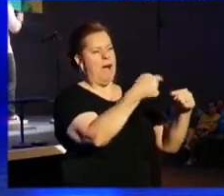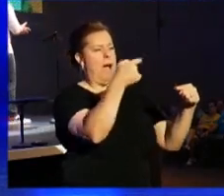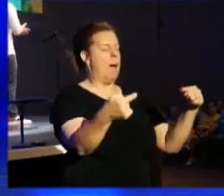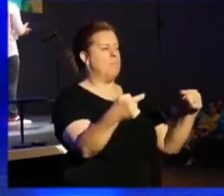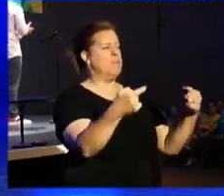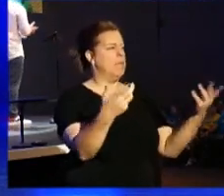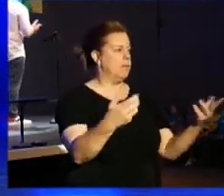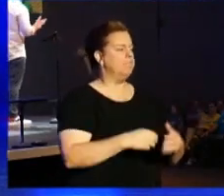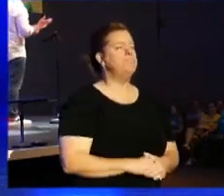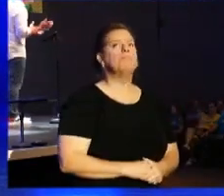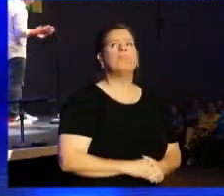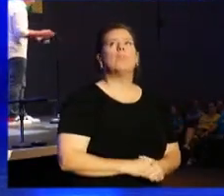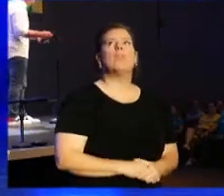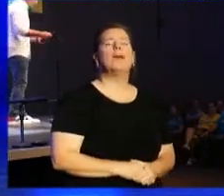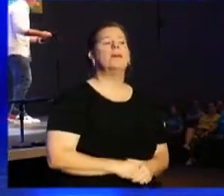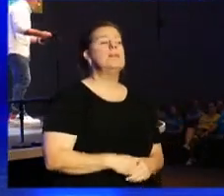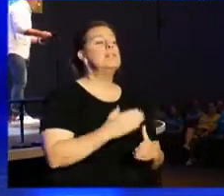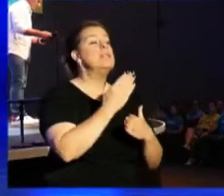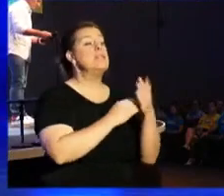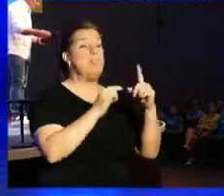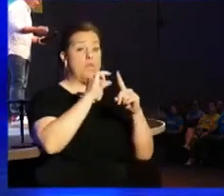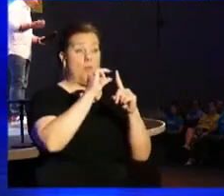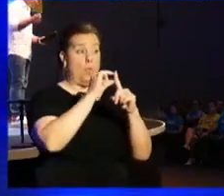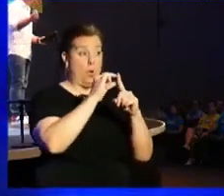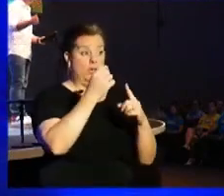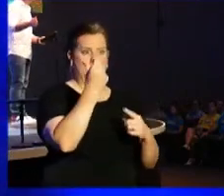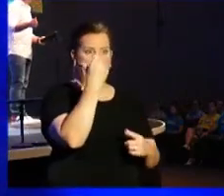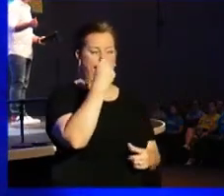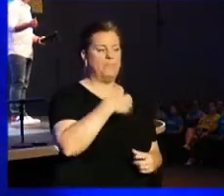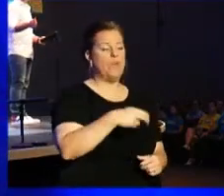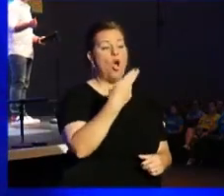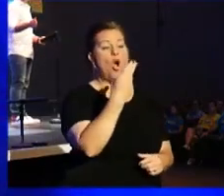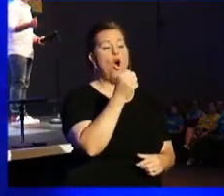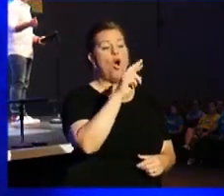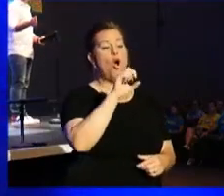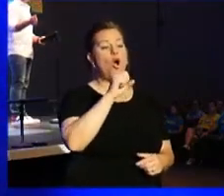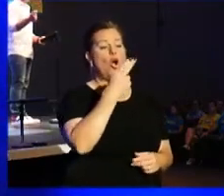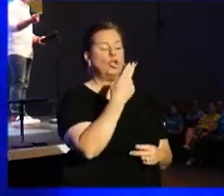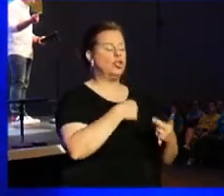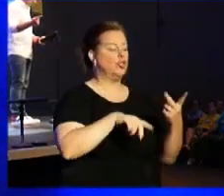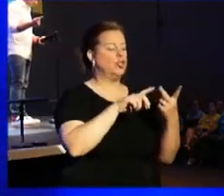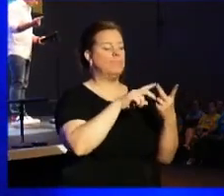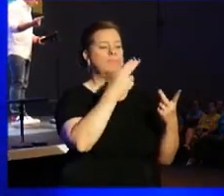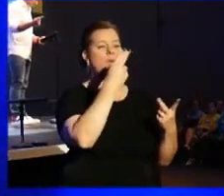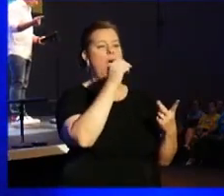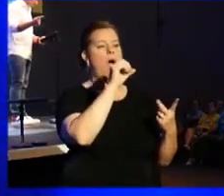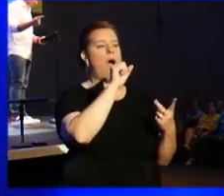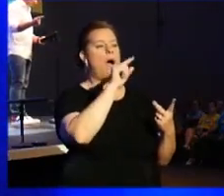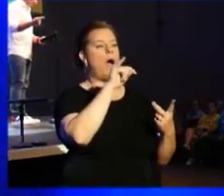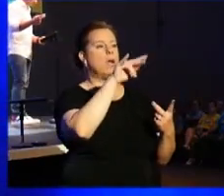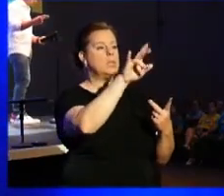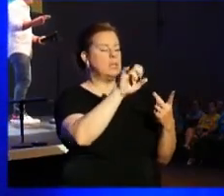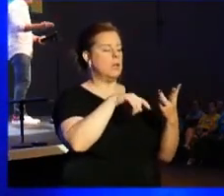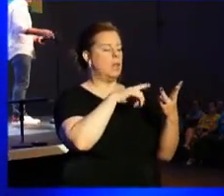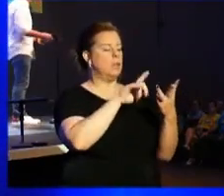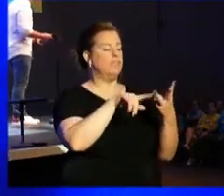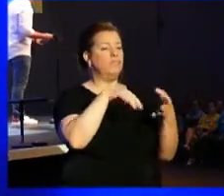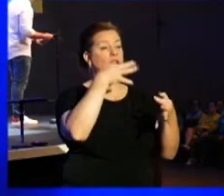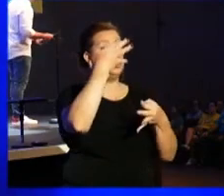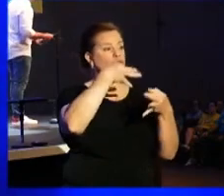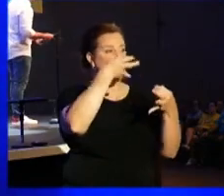opposite of kindness? And these were some of the words they gave me. Harsh, hostile,